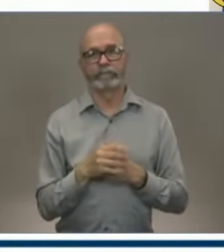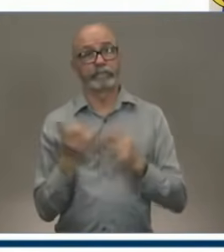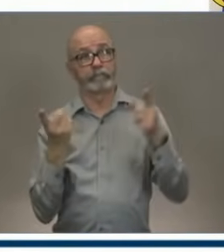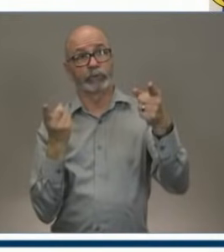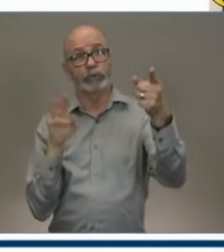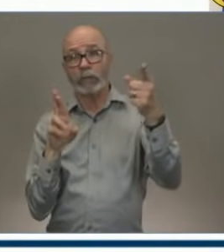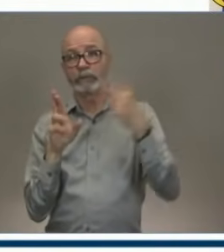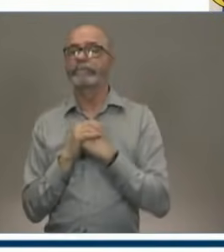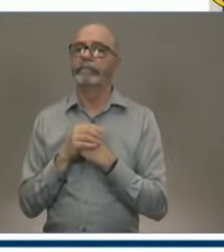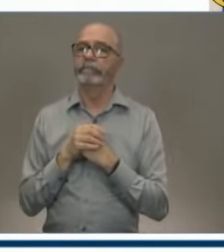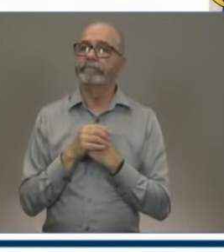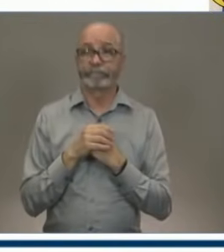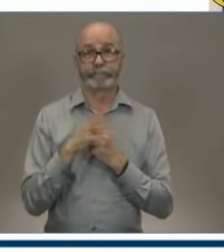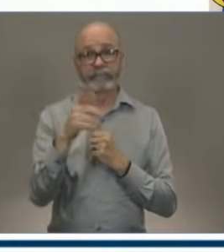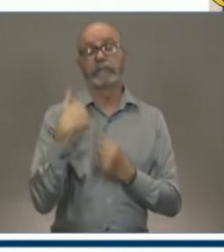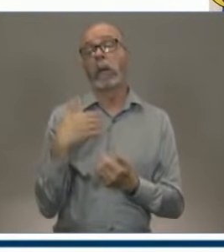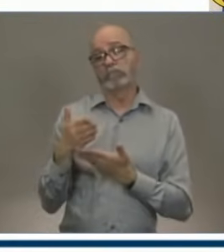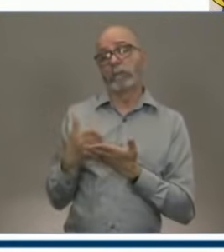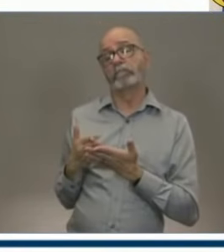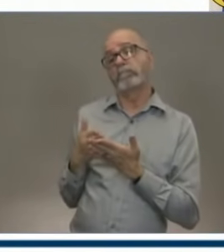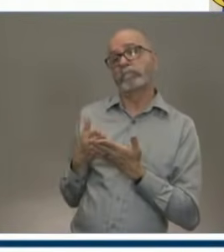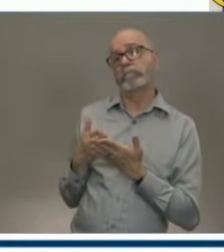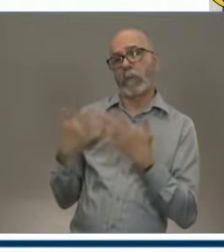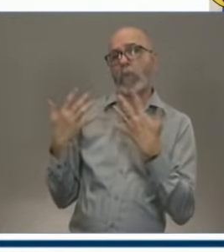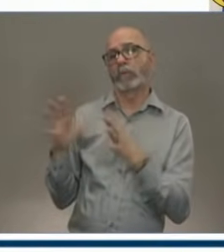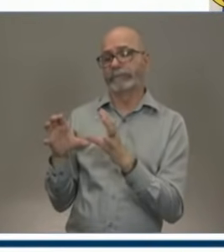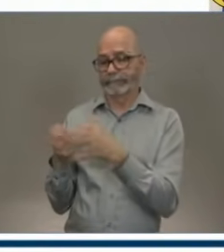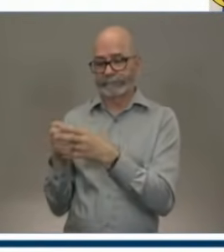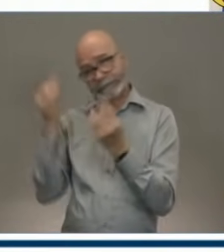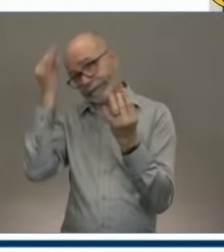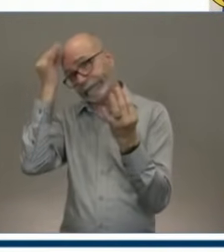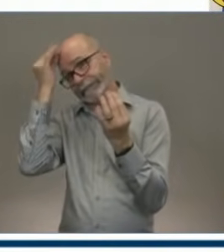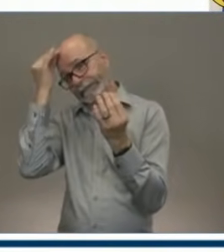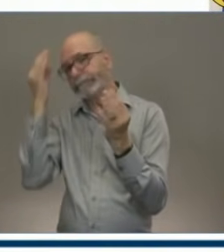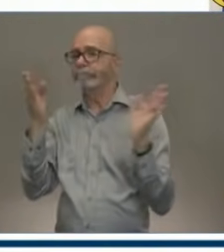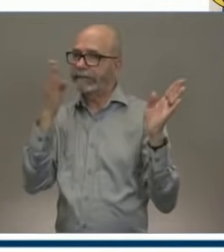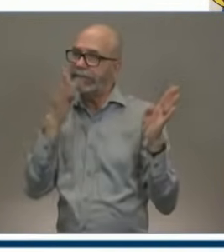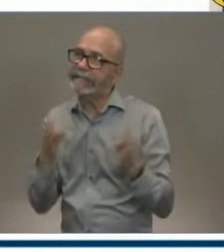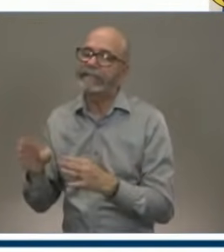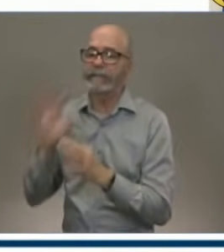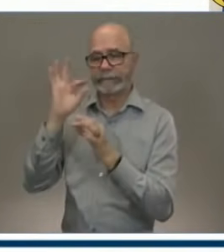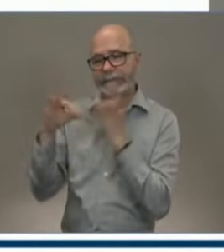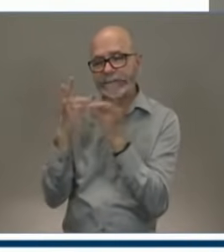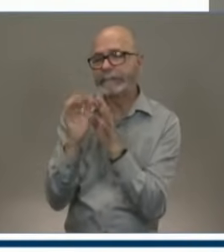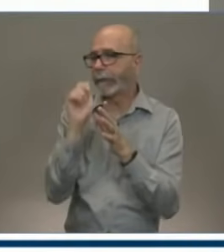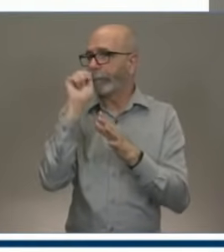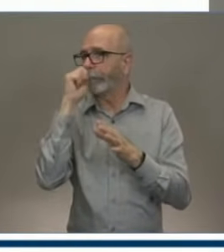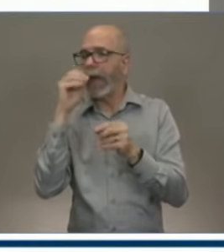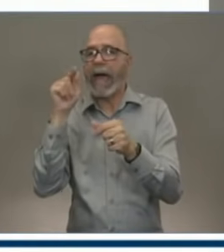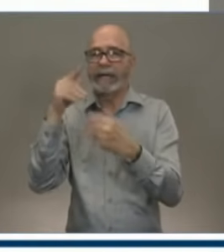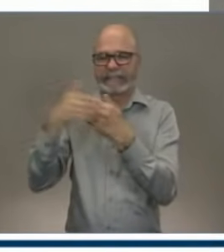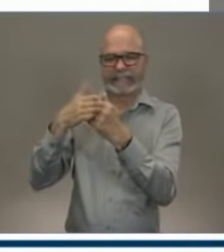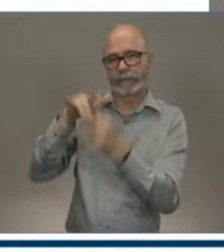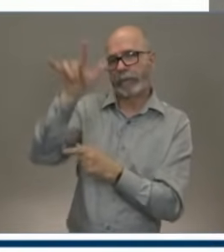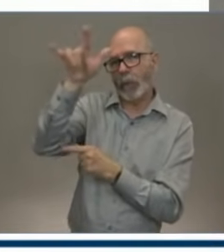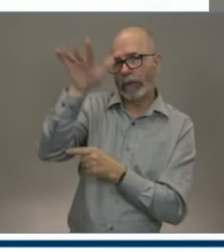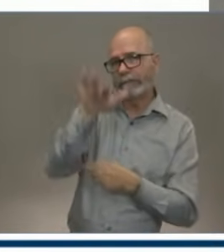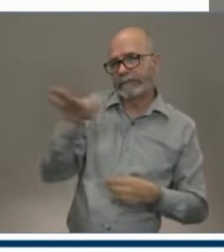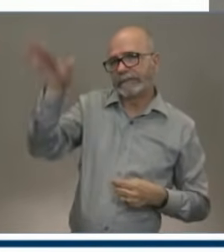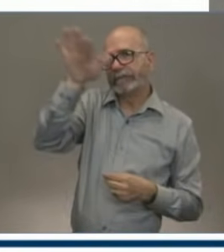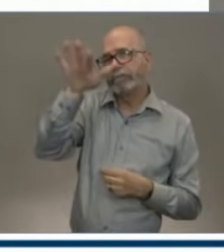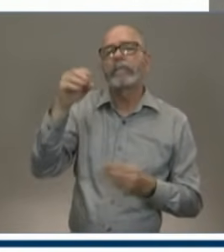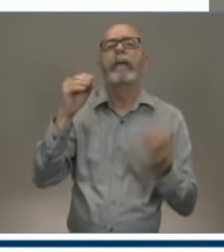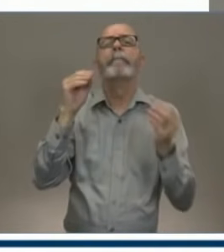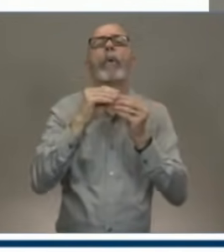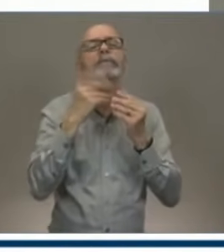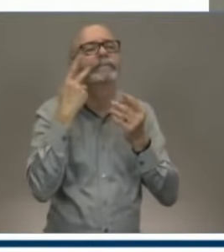certainly are a group of folks looking at testing at the airport, and we'll get engaged in that conversation. We're waiting to get a more robust proposal